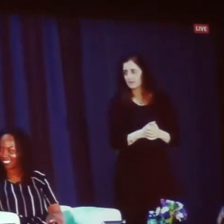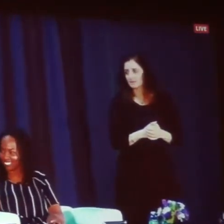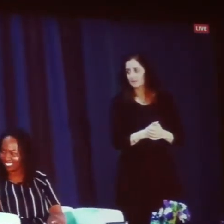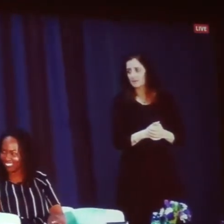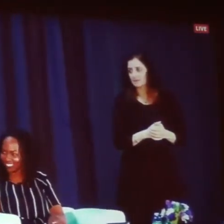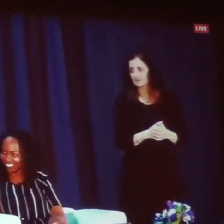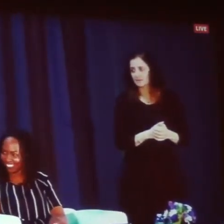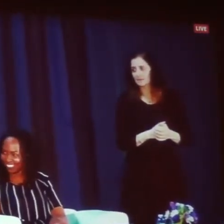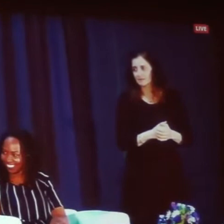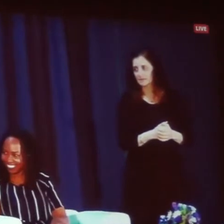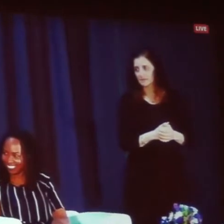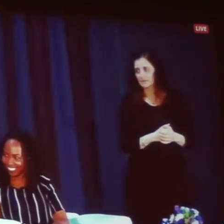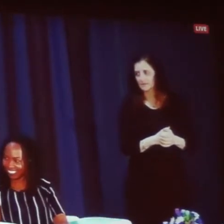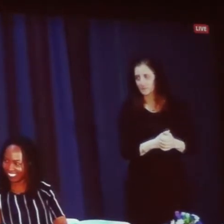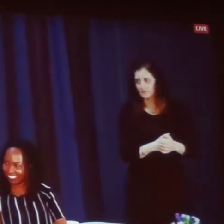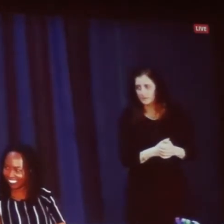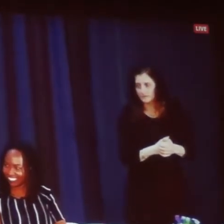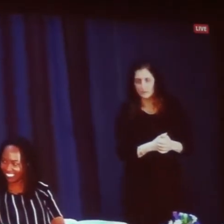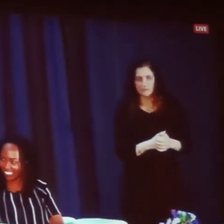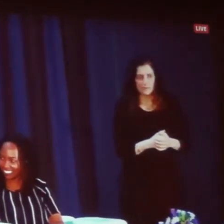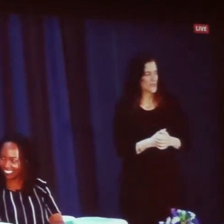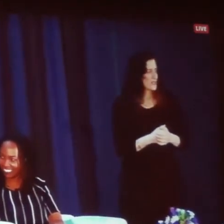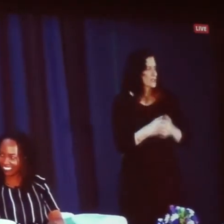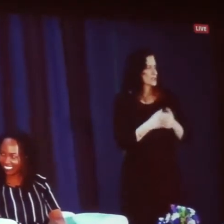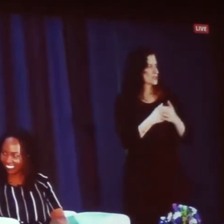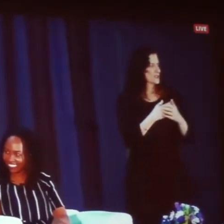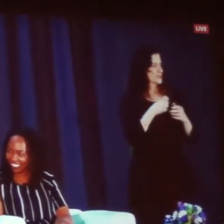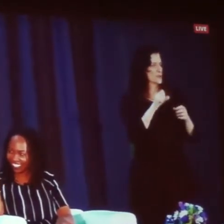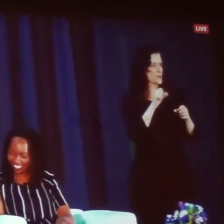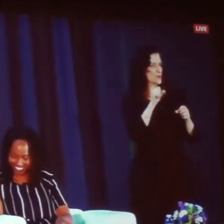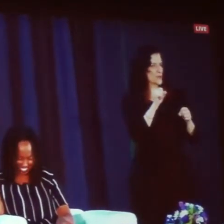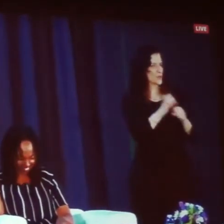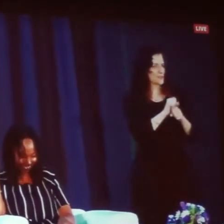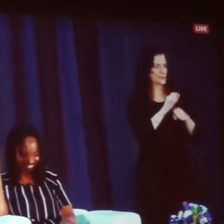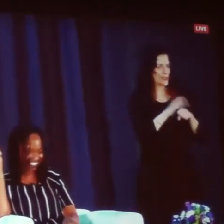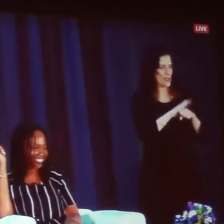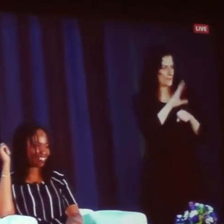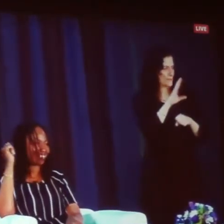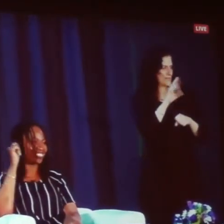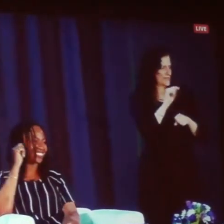Cause you know she was on BET like a lot.